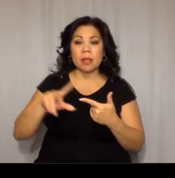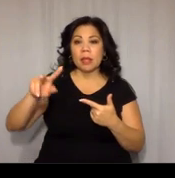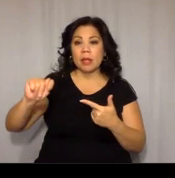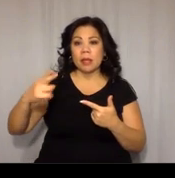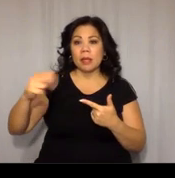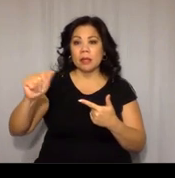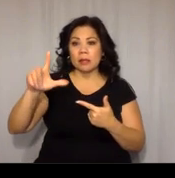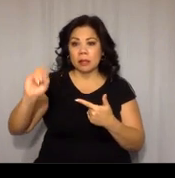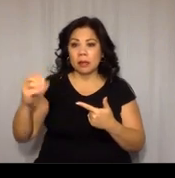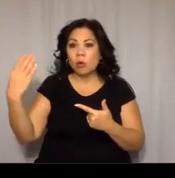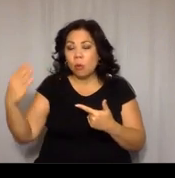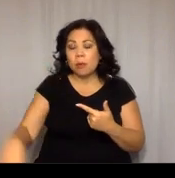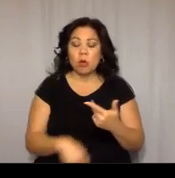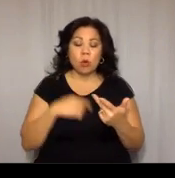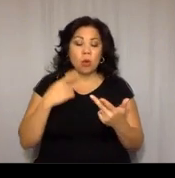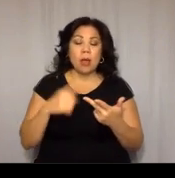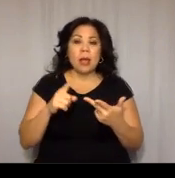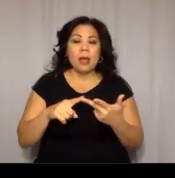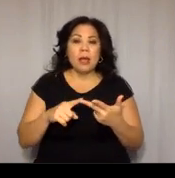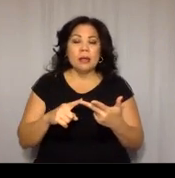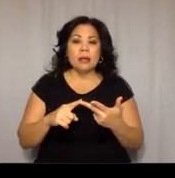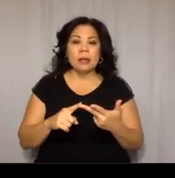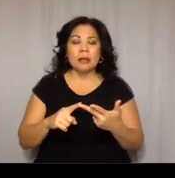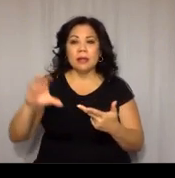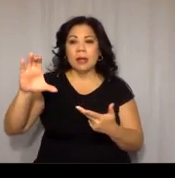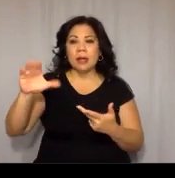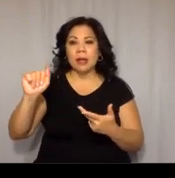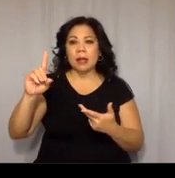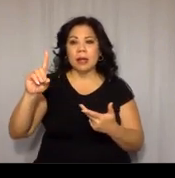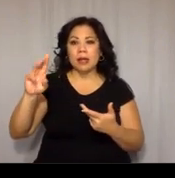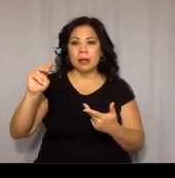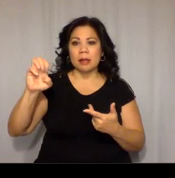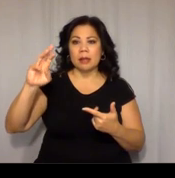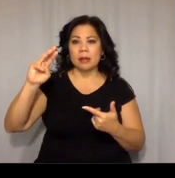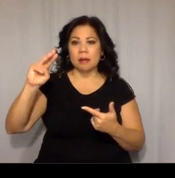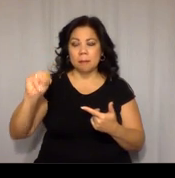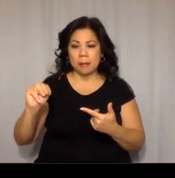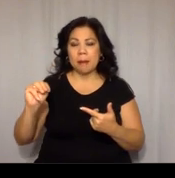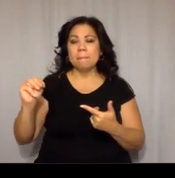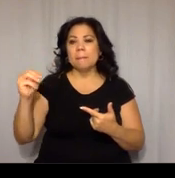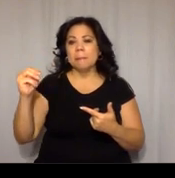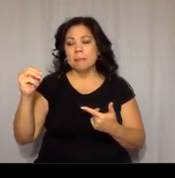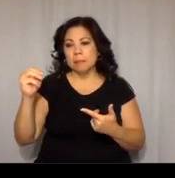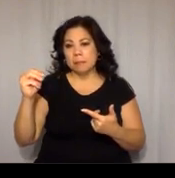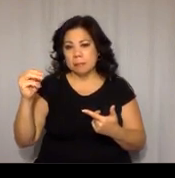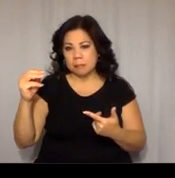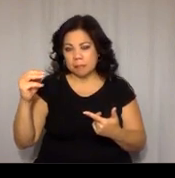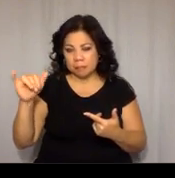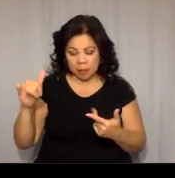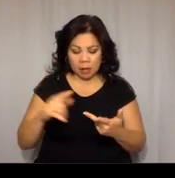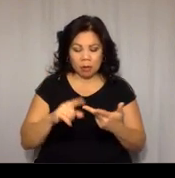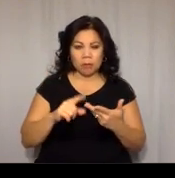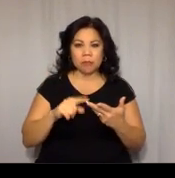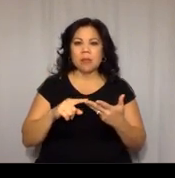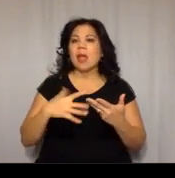blue, maybe cadmium yellow medium, and white. And you don't actually need more than